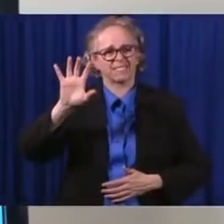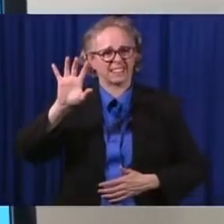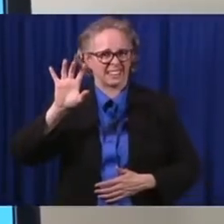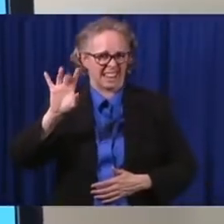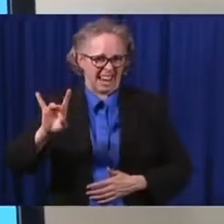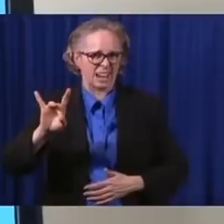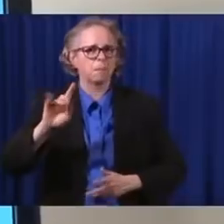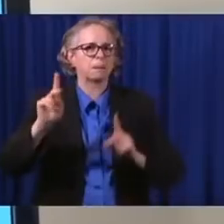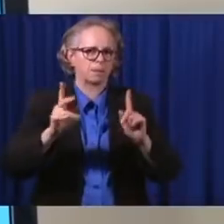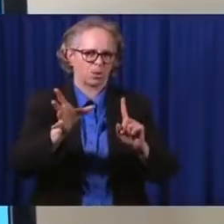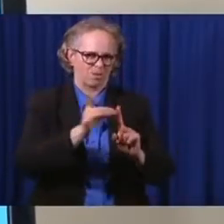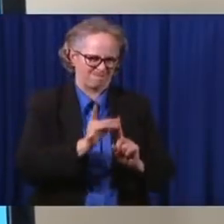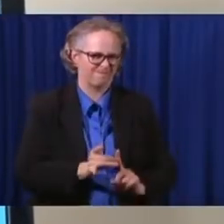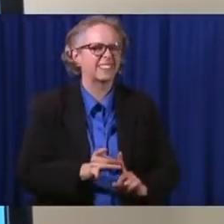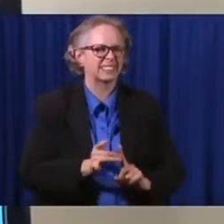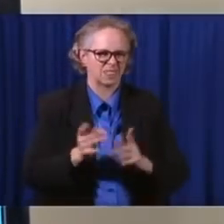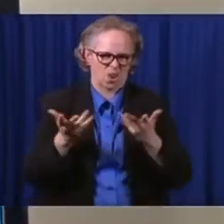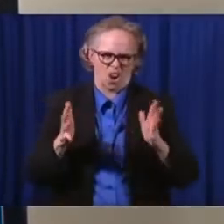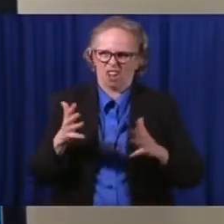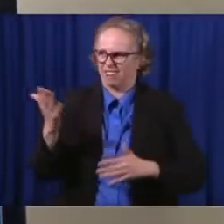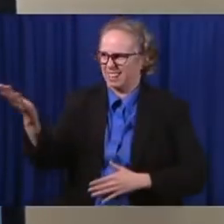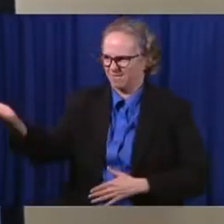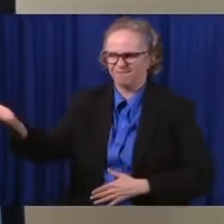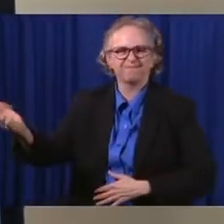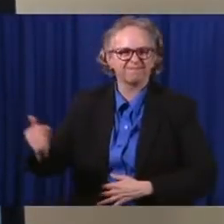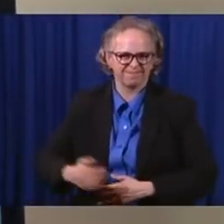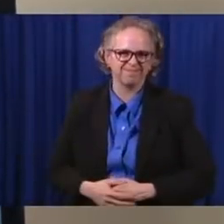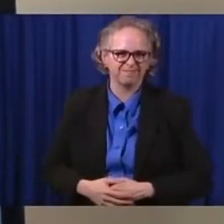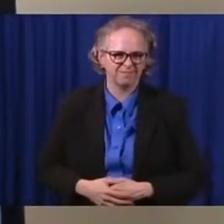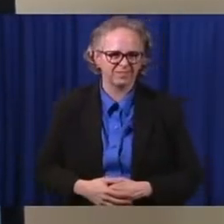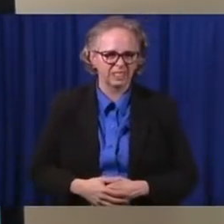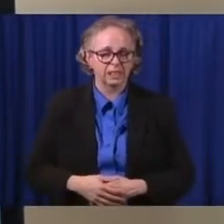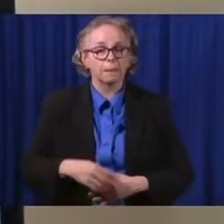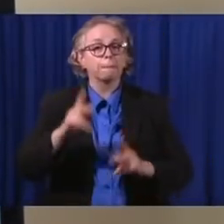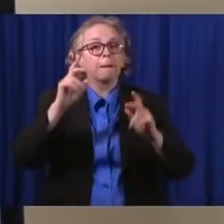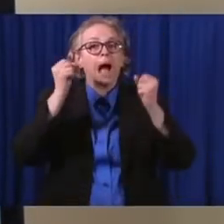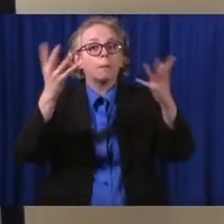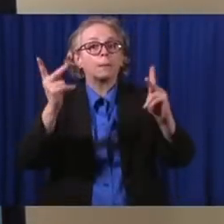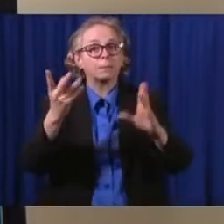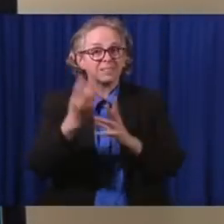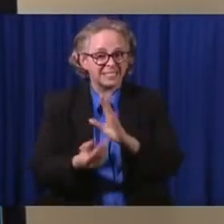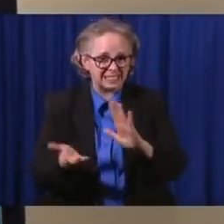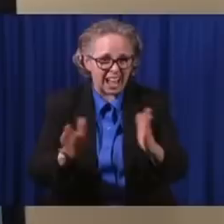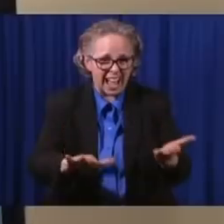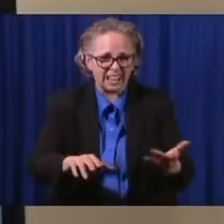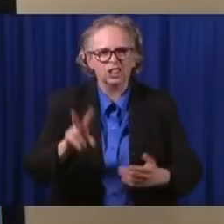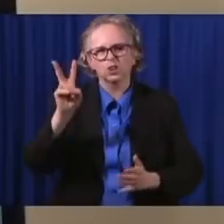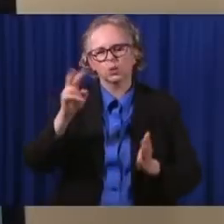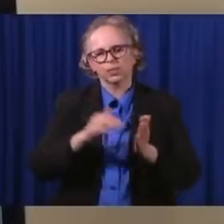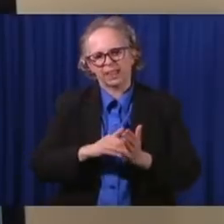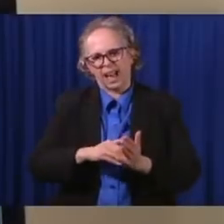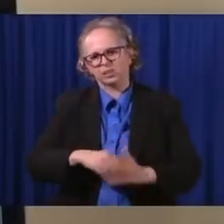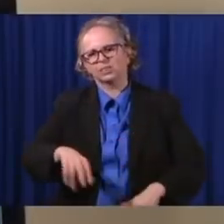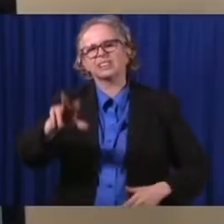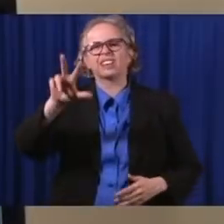37,758 cases as of today, and deaths in Ohio at this point are at